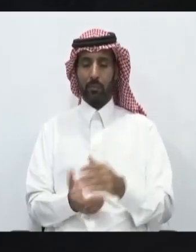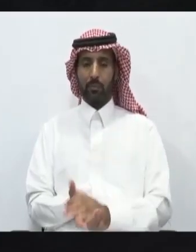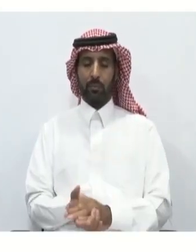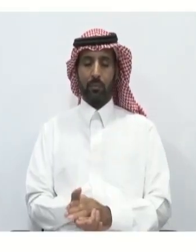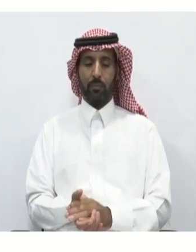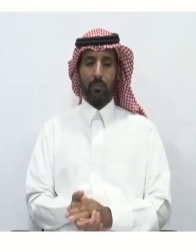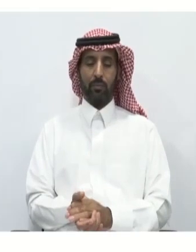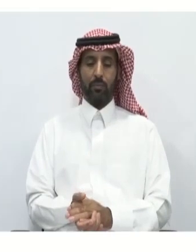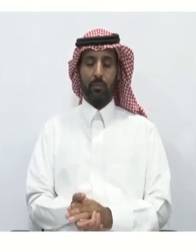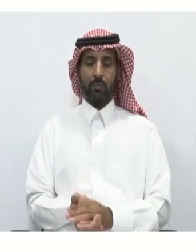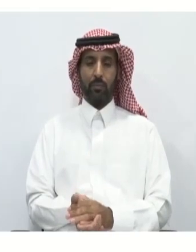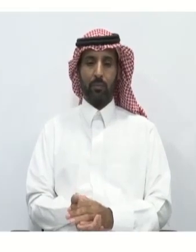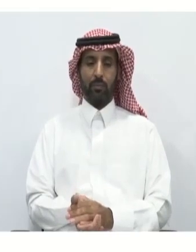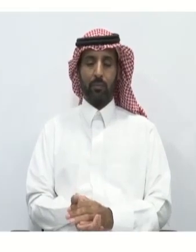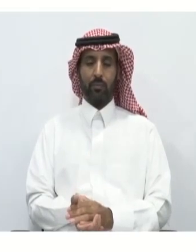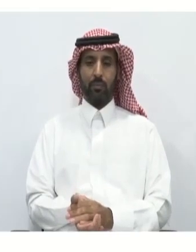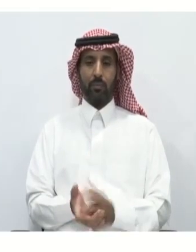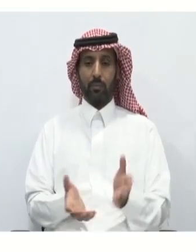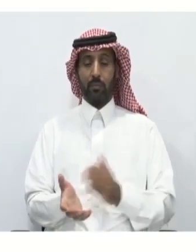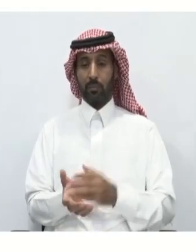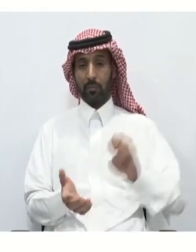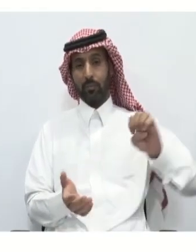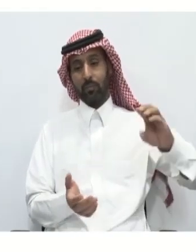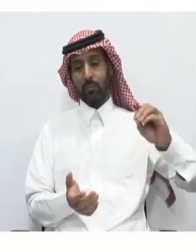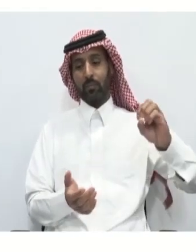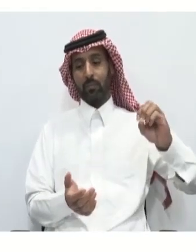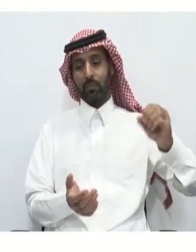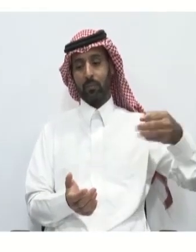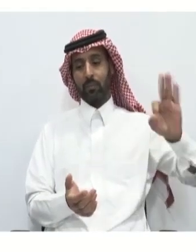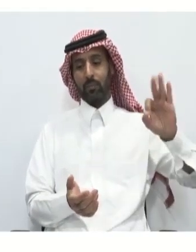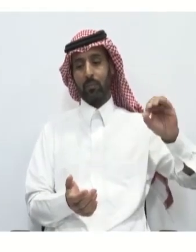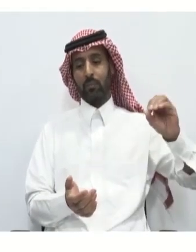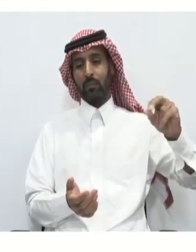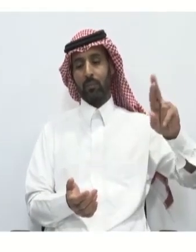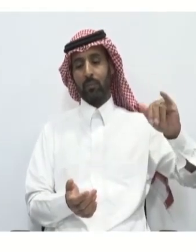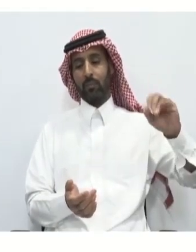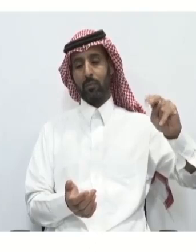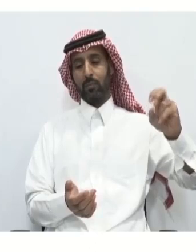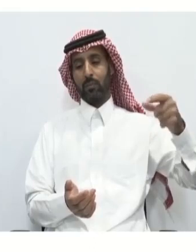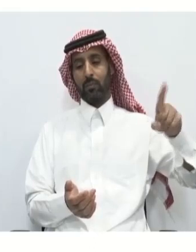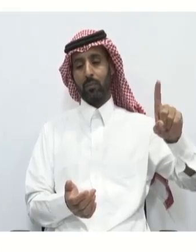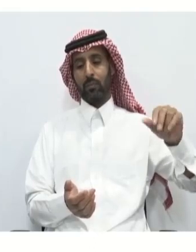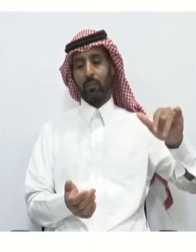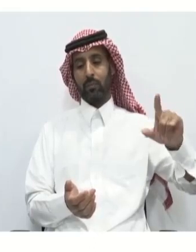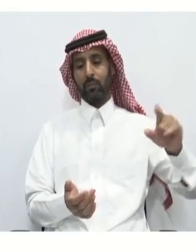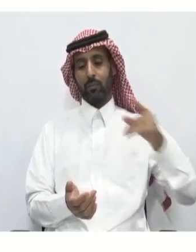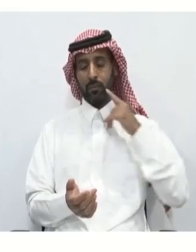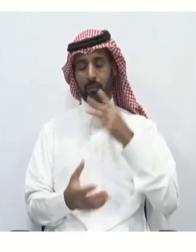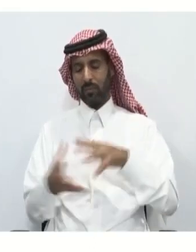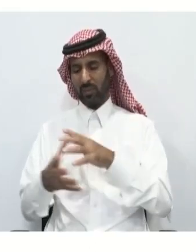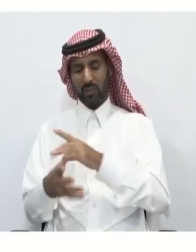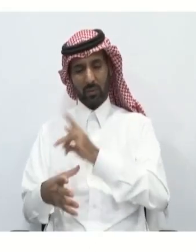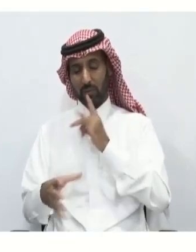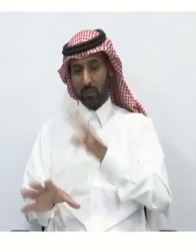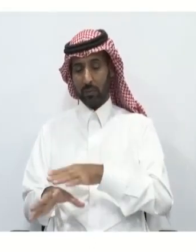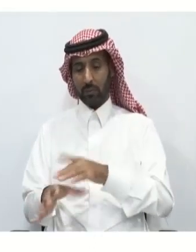object. That why when we say eco-friendly, it means that things that are made from substances that doesn't harm the